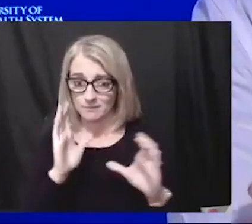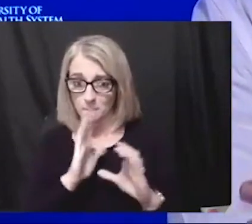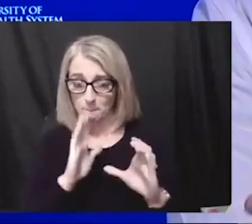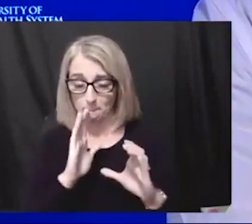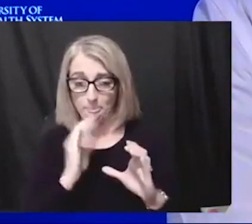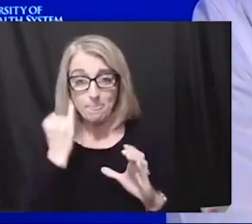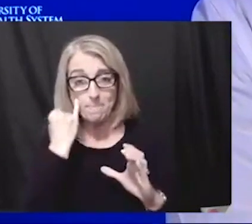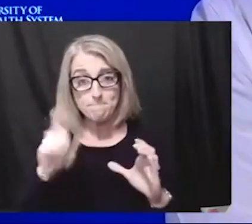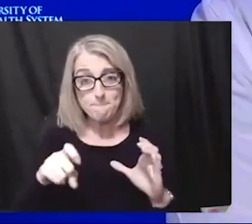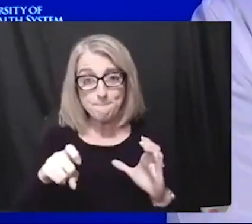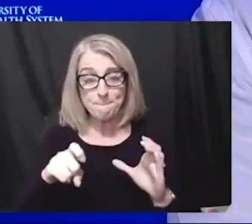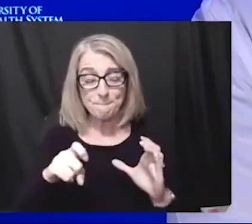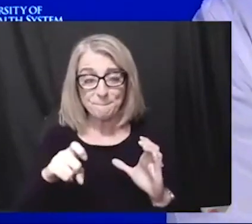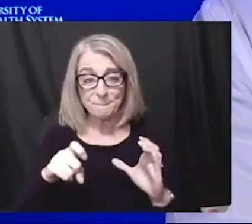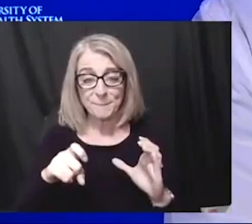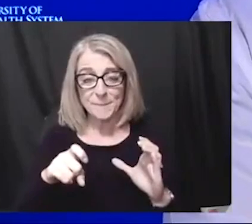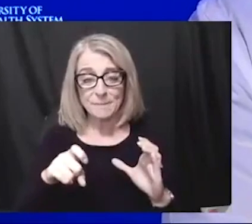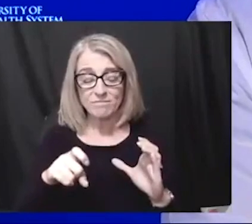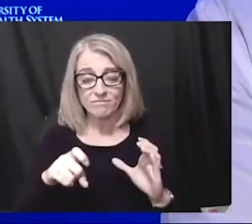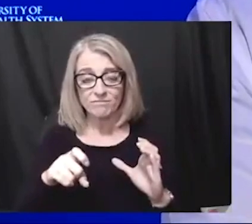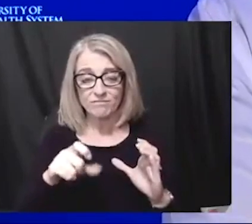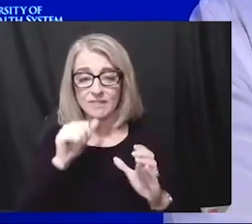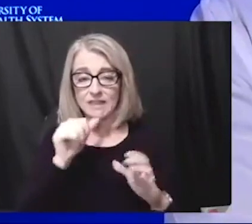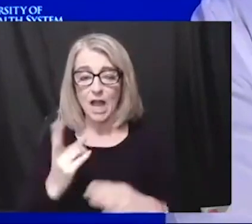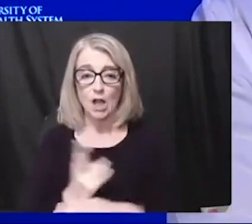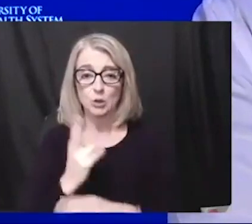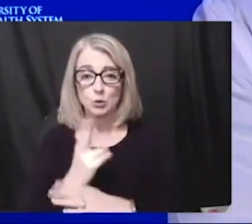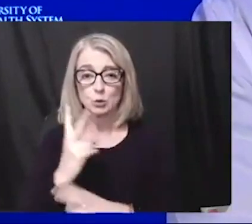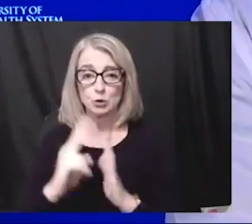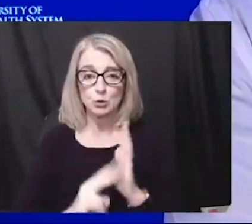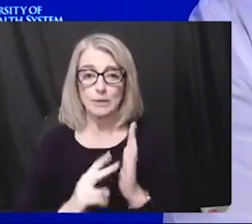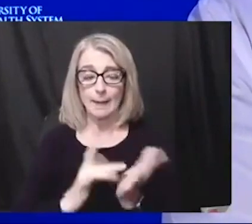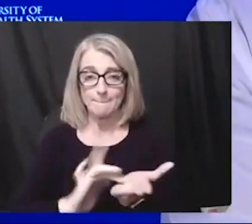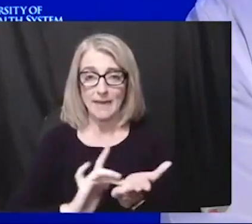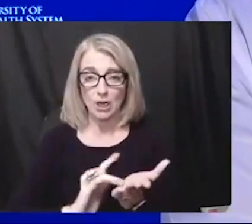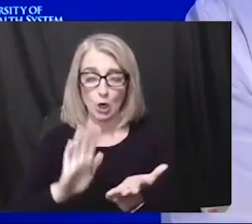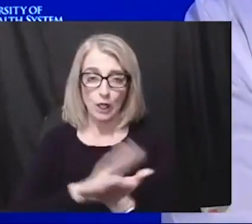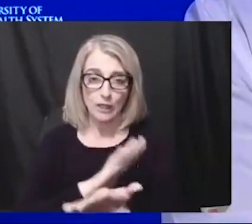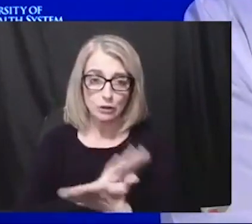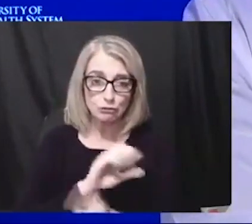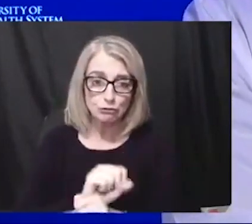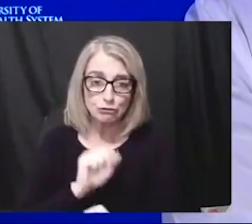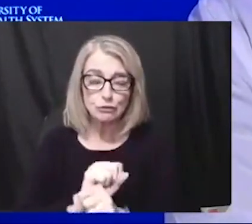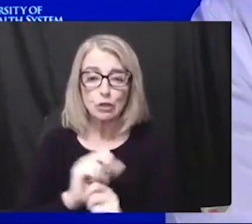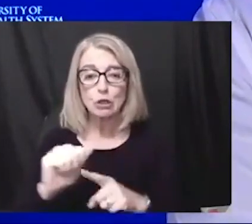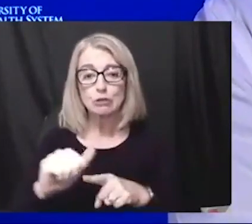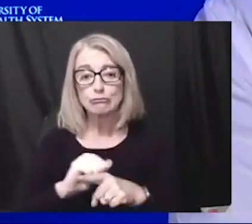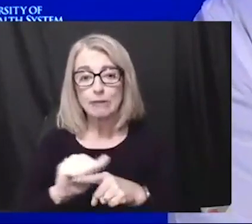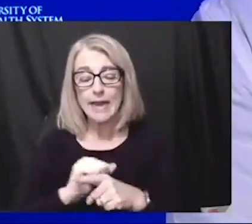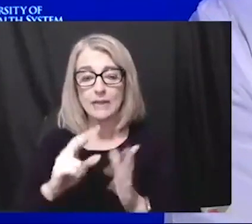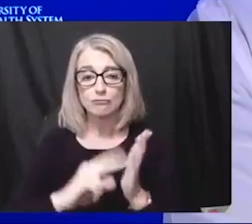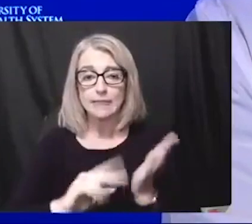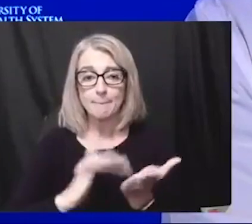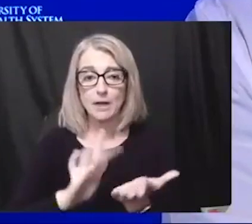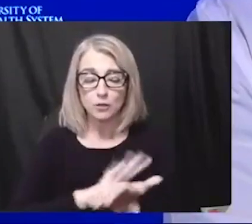love you dearly. She would come downstairs, and I'd say, okay, Ilea, no, it doesn't. And she'd sit here like this.